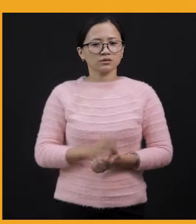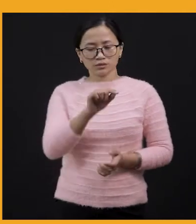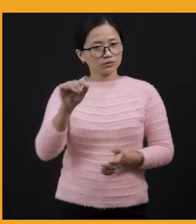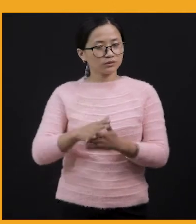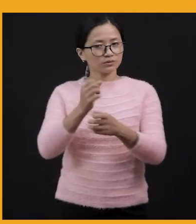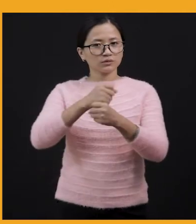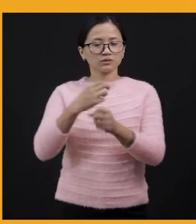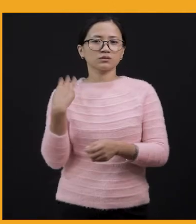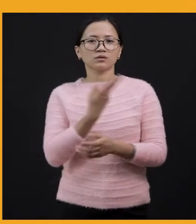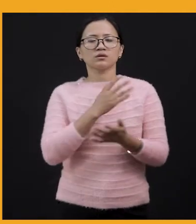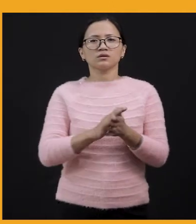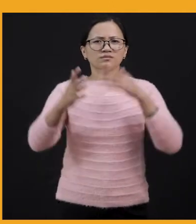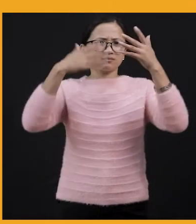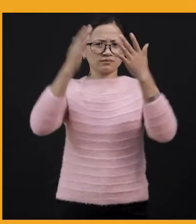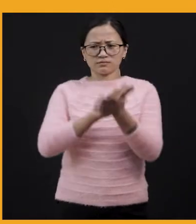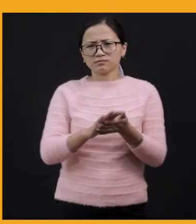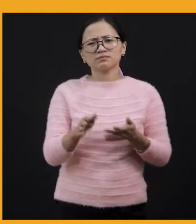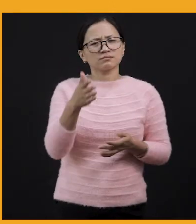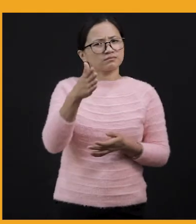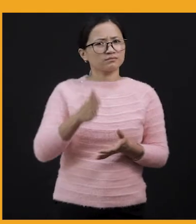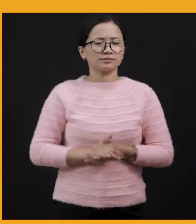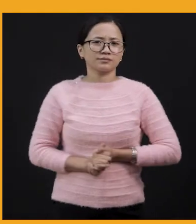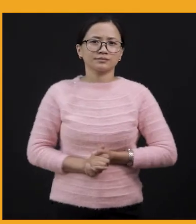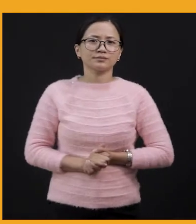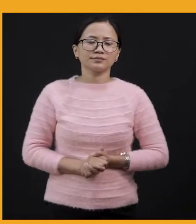which makes our air unclean.